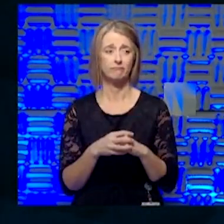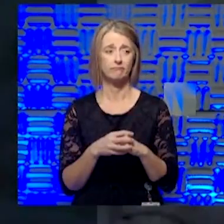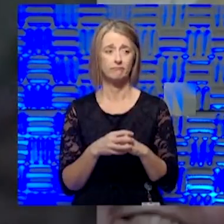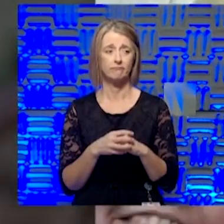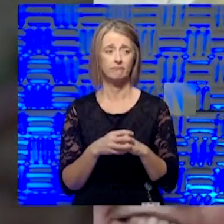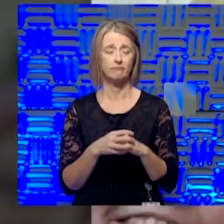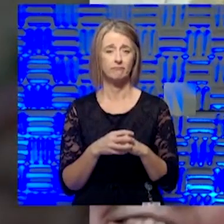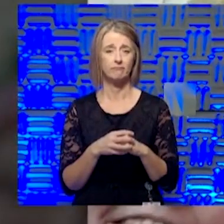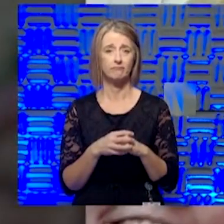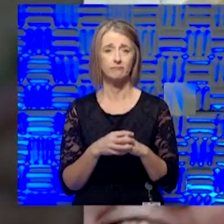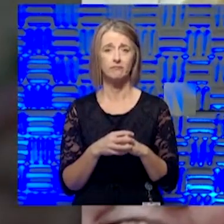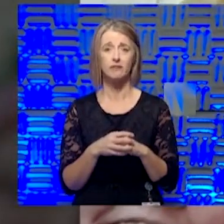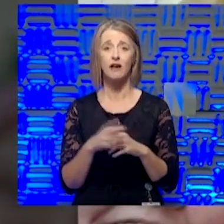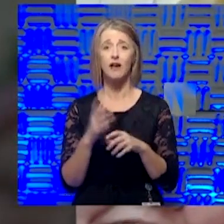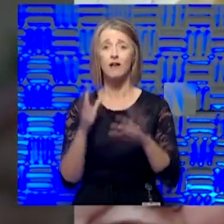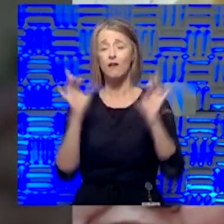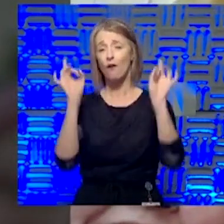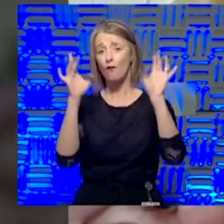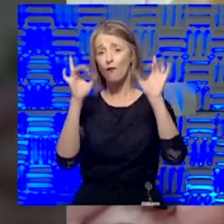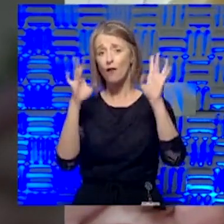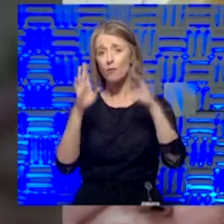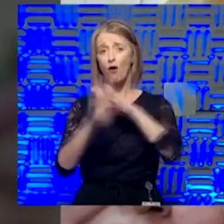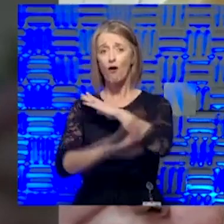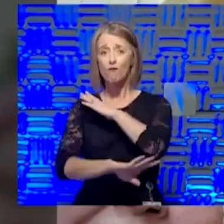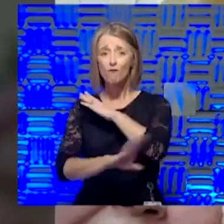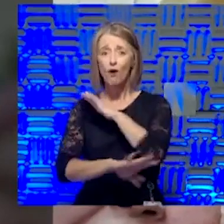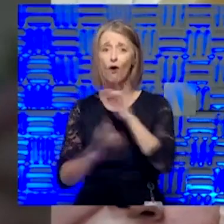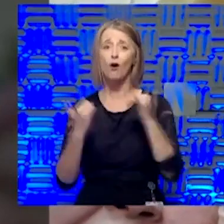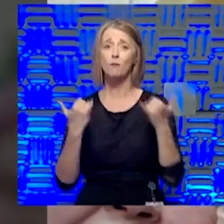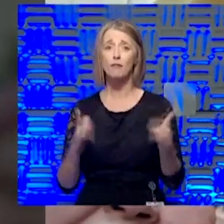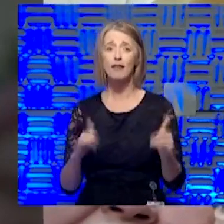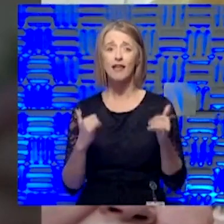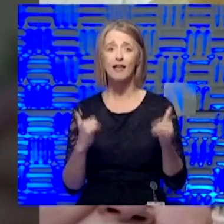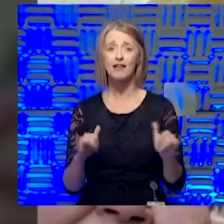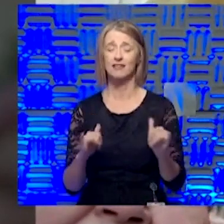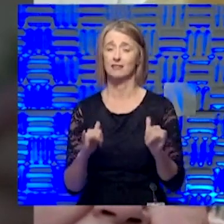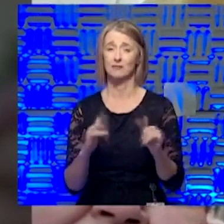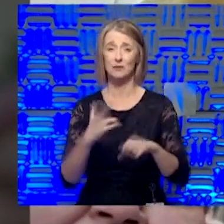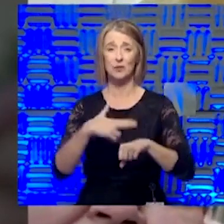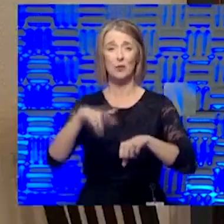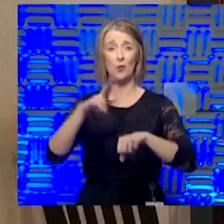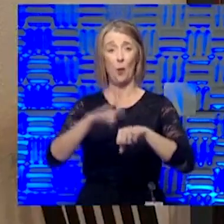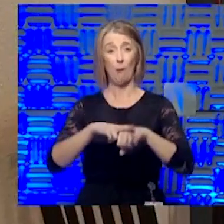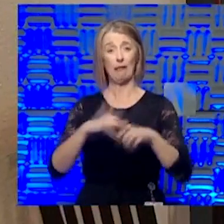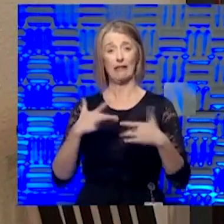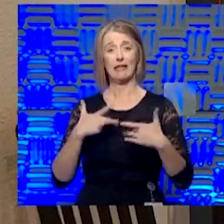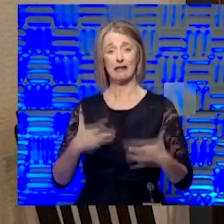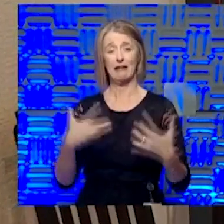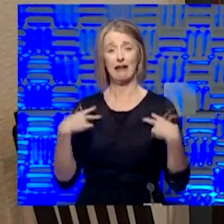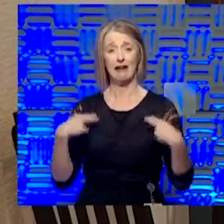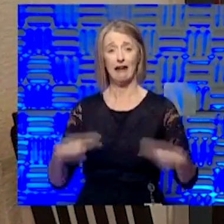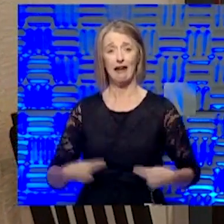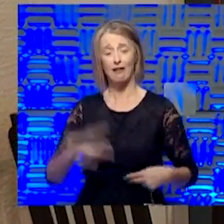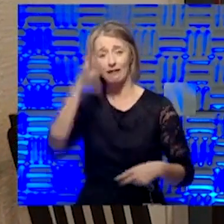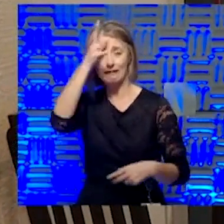he did volleyball in the fall. He was normally a healthy guy.